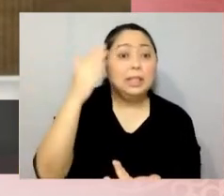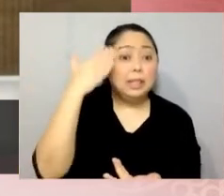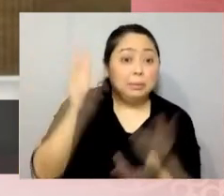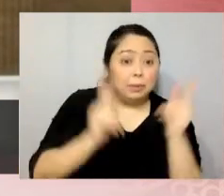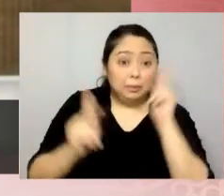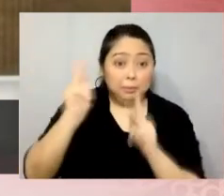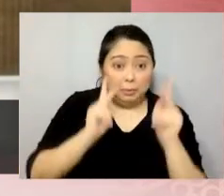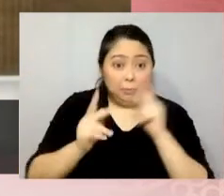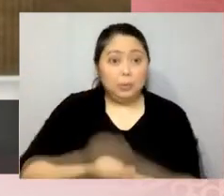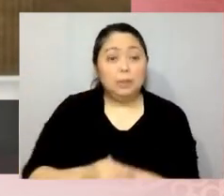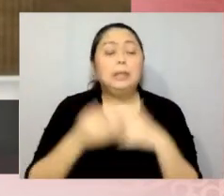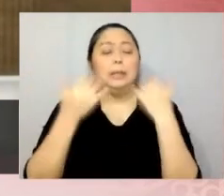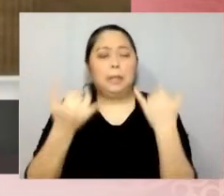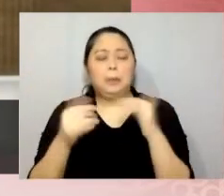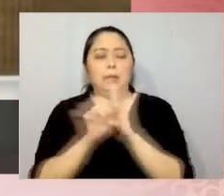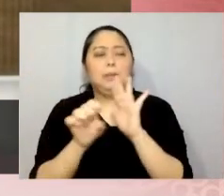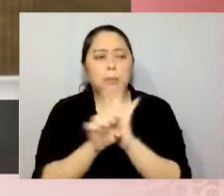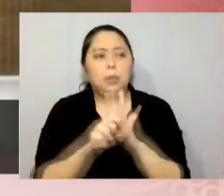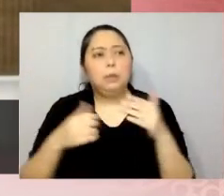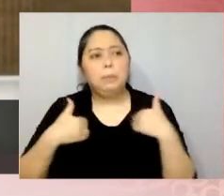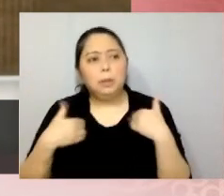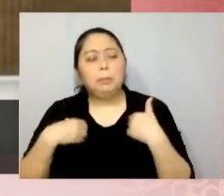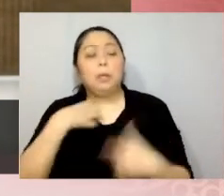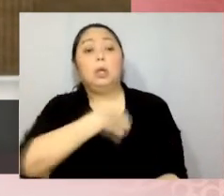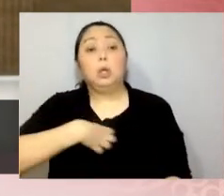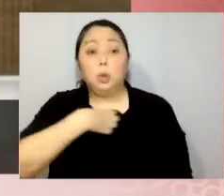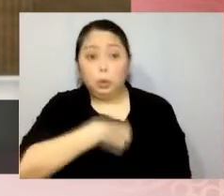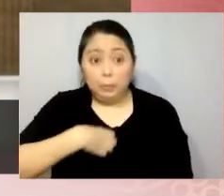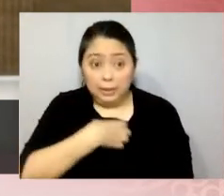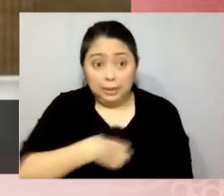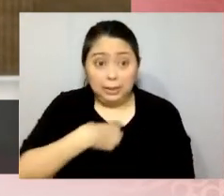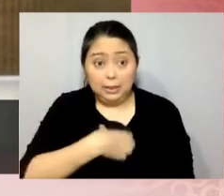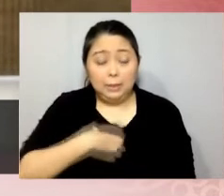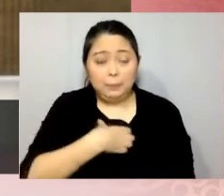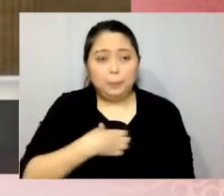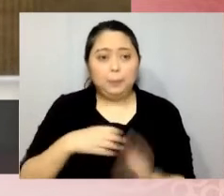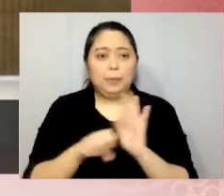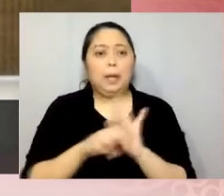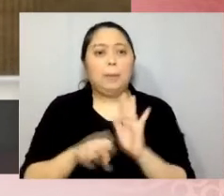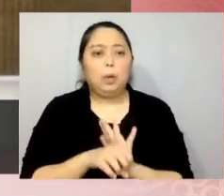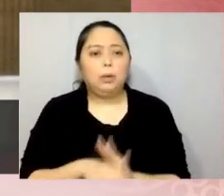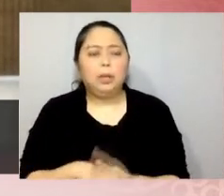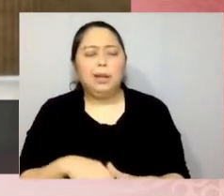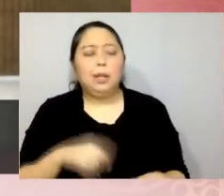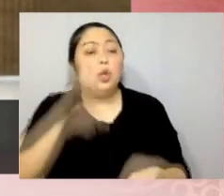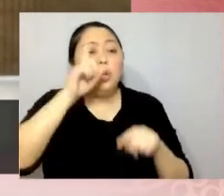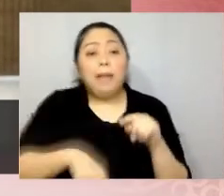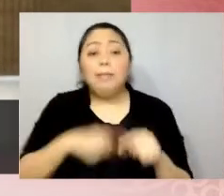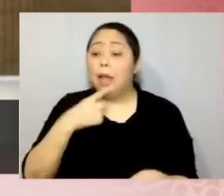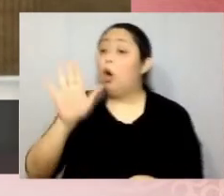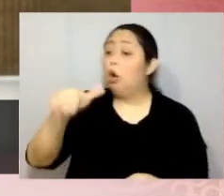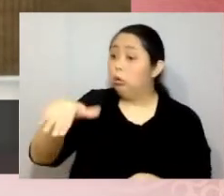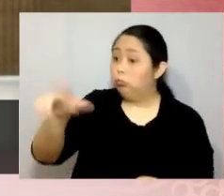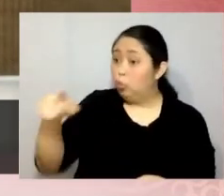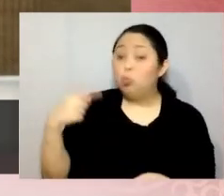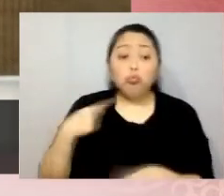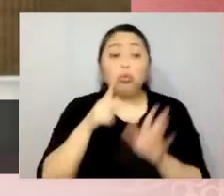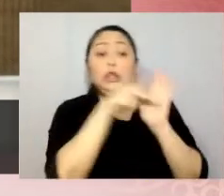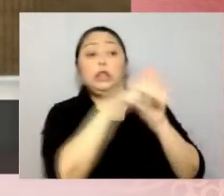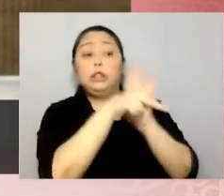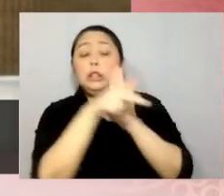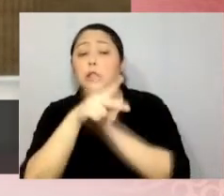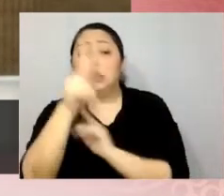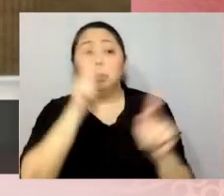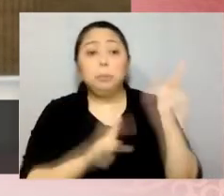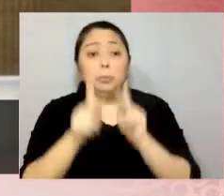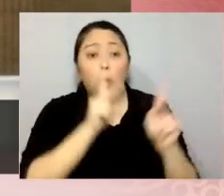siyang nasasakyan na legitimate na grievance, kasi hindi naman po pwedeng ituro na pumatay lang ng tao regardless of civilian